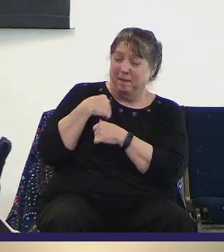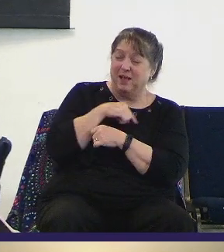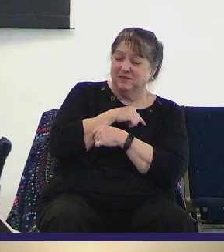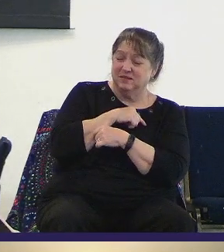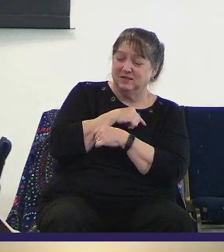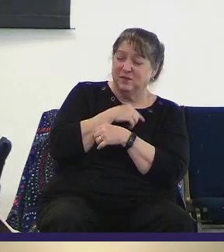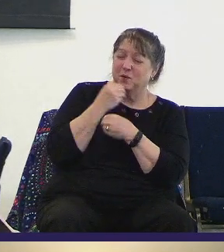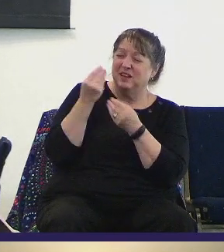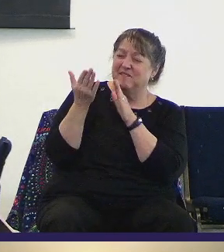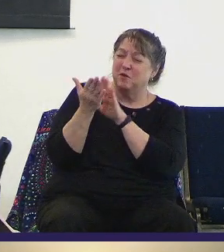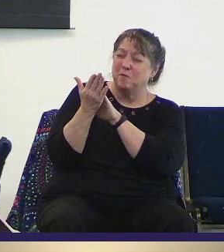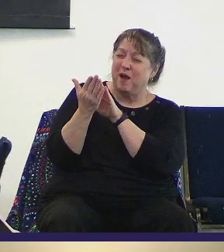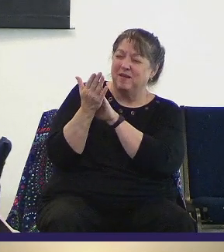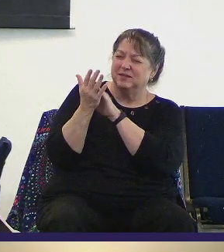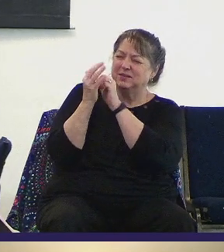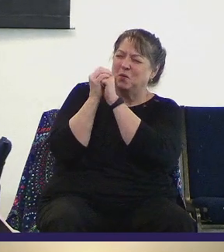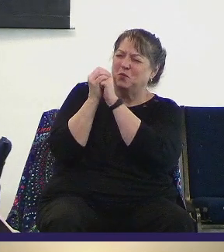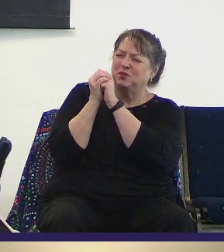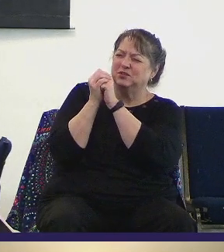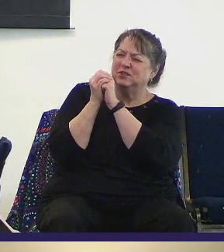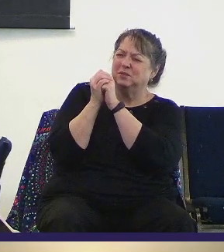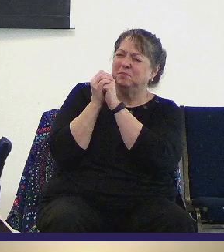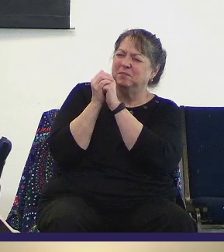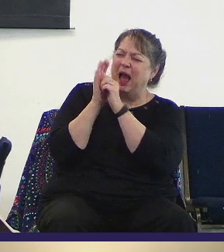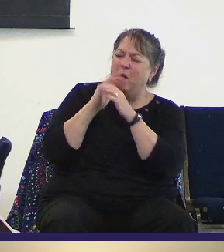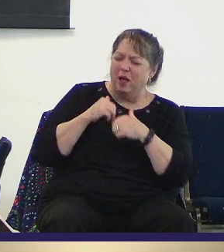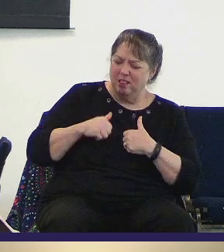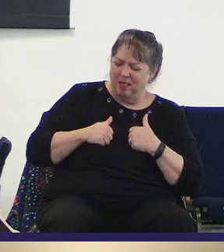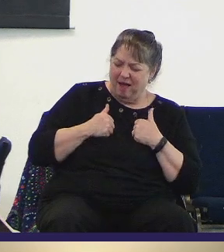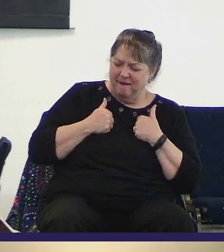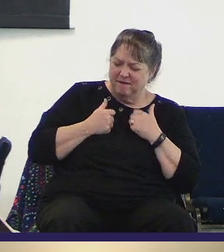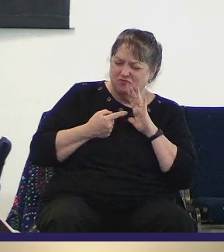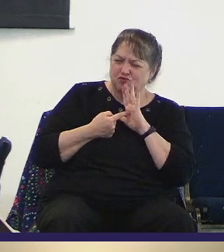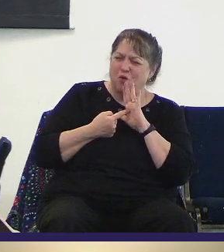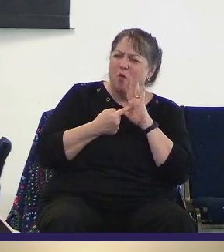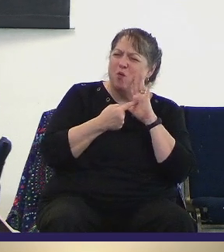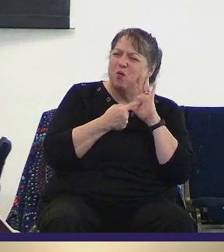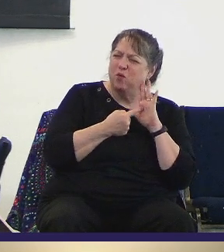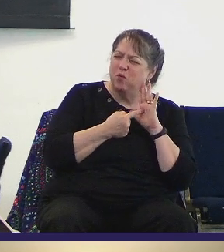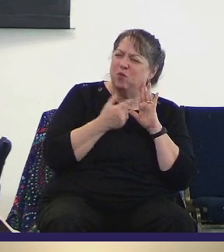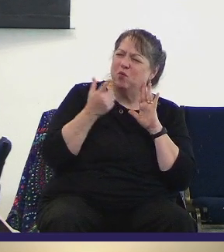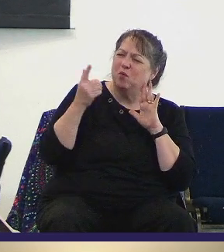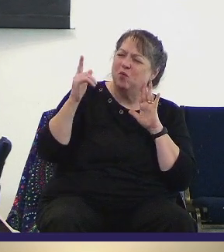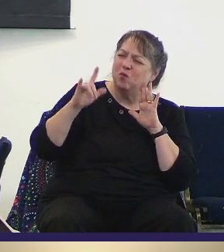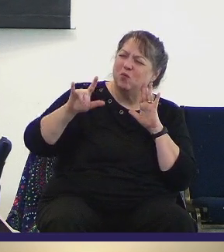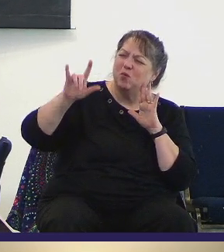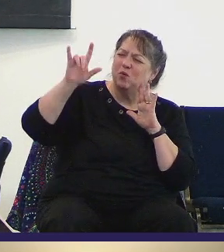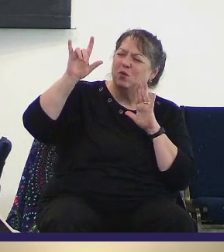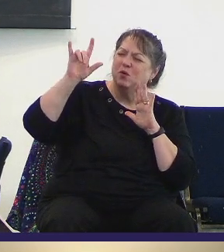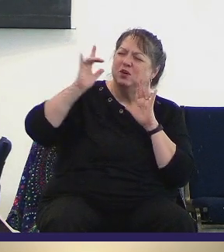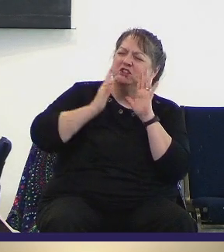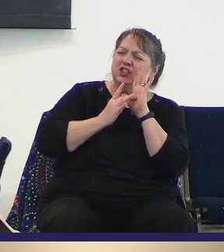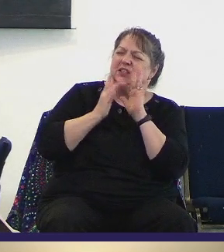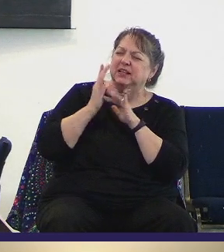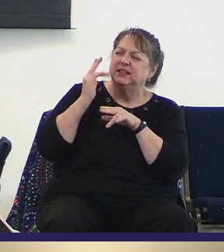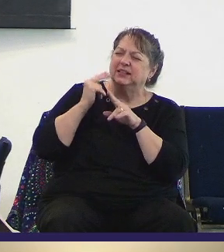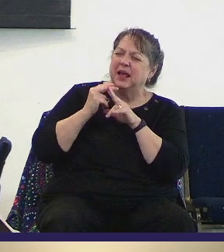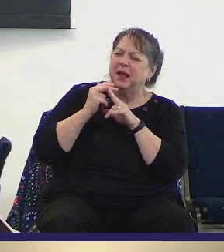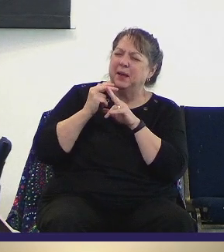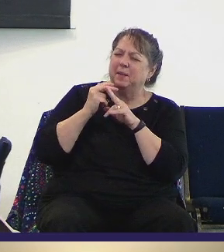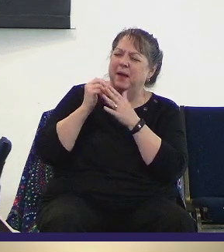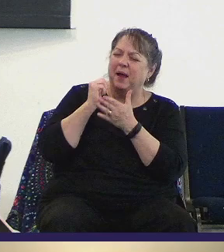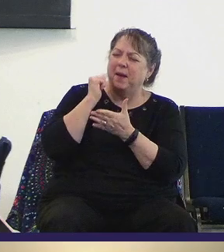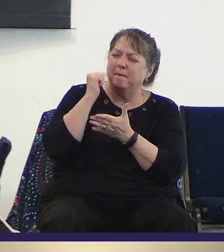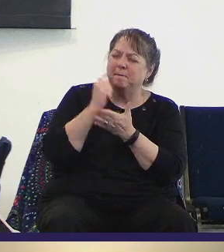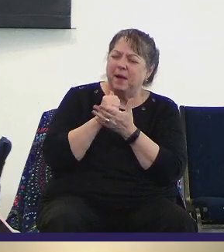that praise and that worship with our lives. For you are worthy of that. We thank you in Jesus' name.